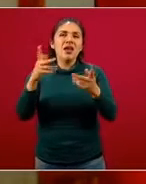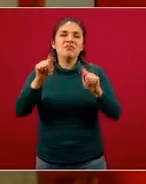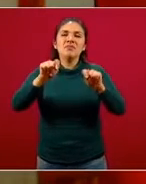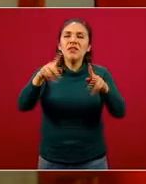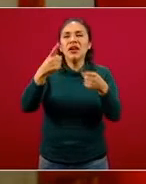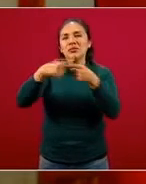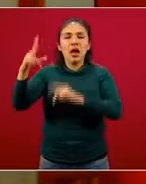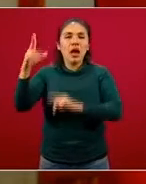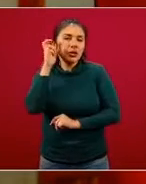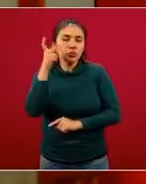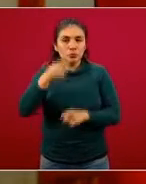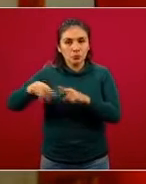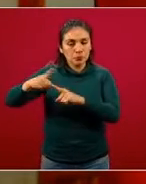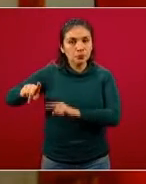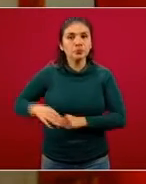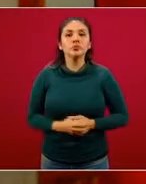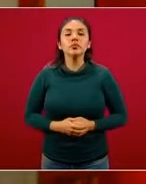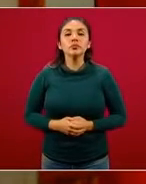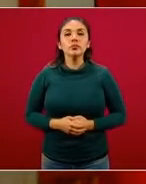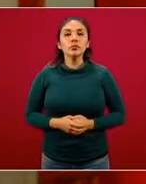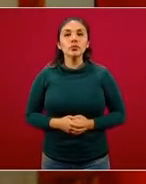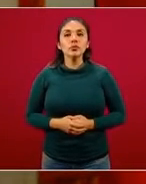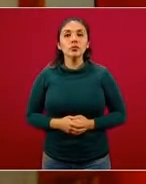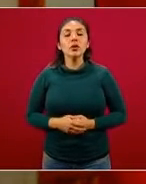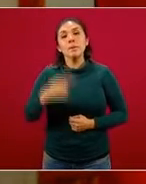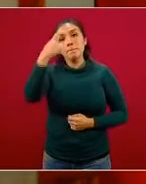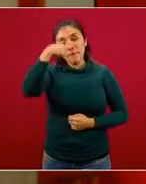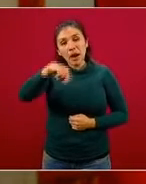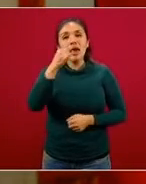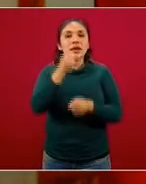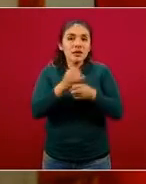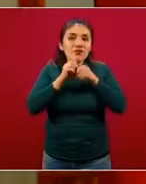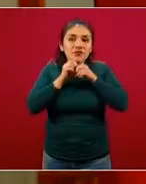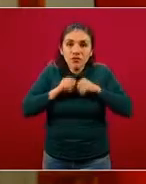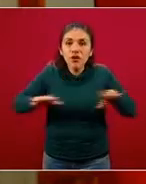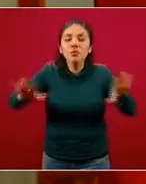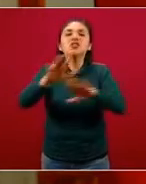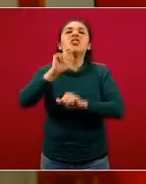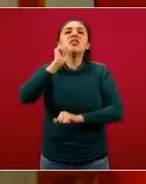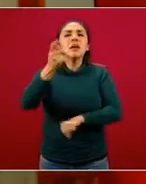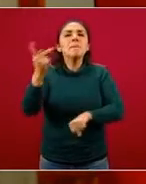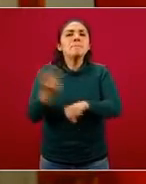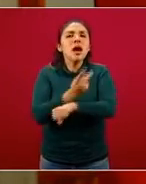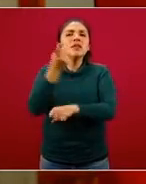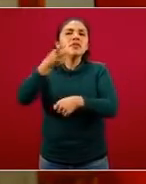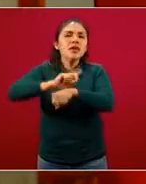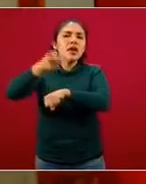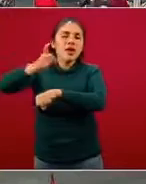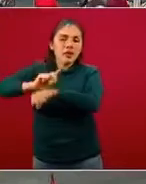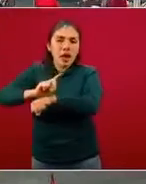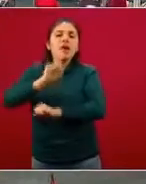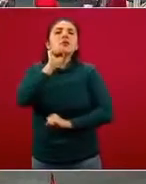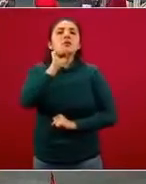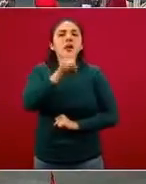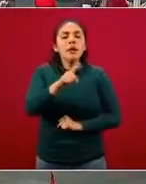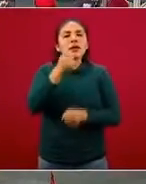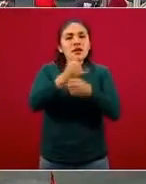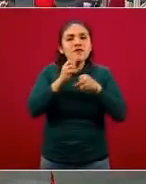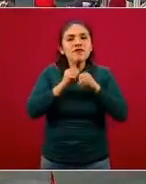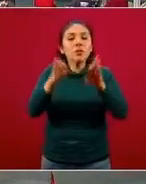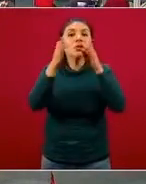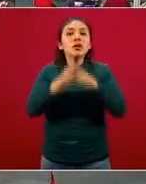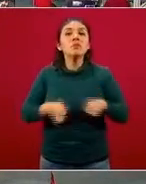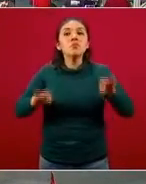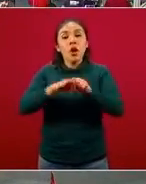your contributions to these daily conferences. Thank you, journalists, colleagues, and thanks to all the audience